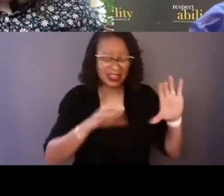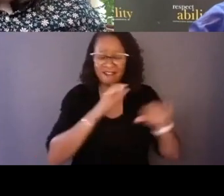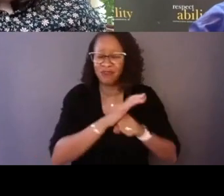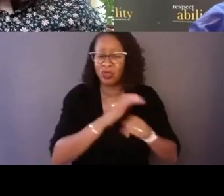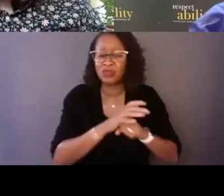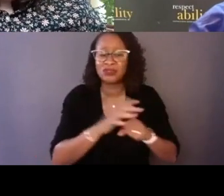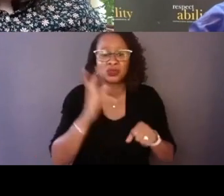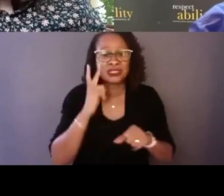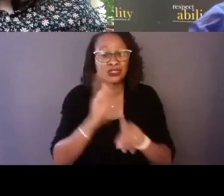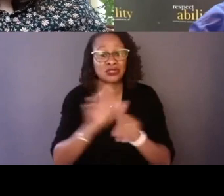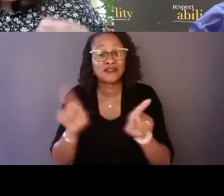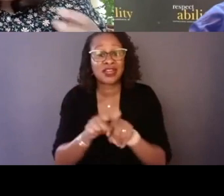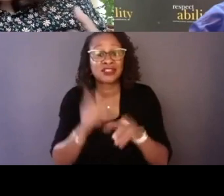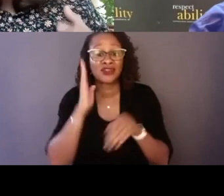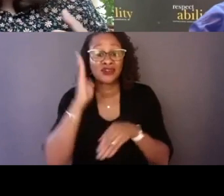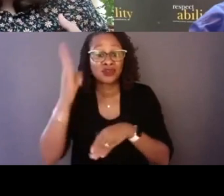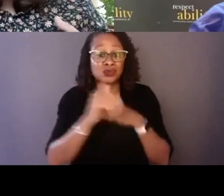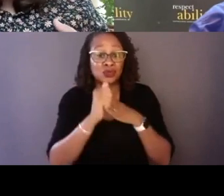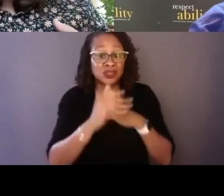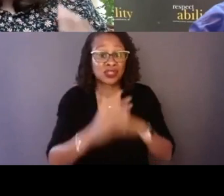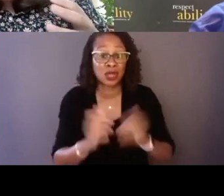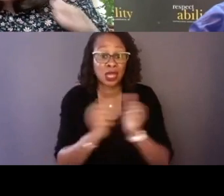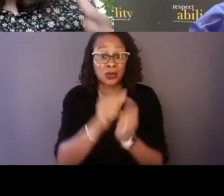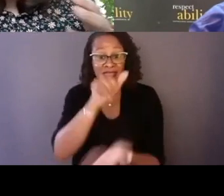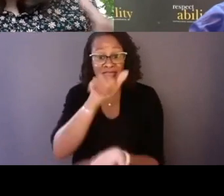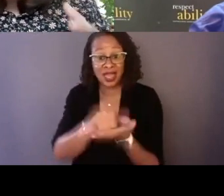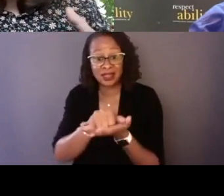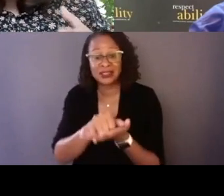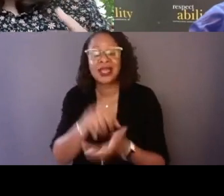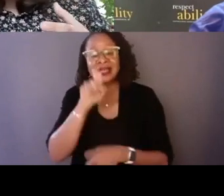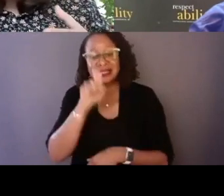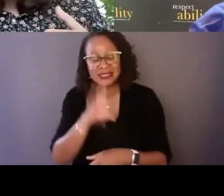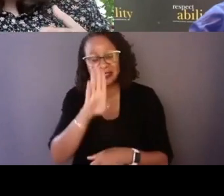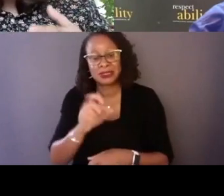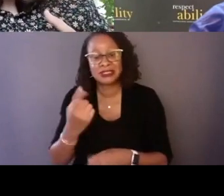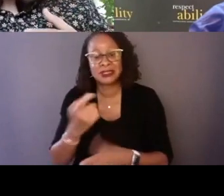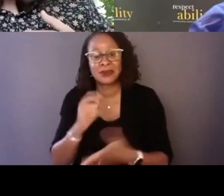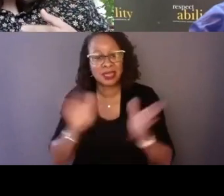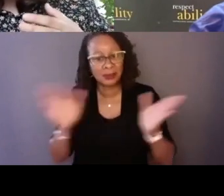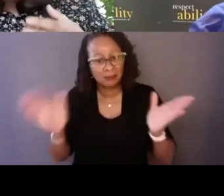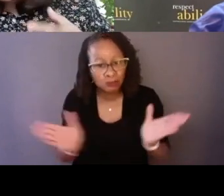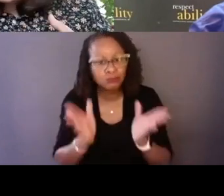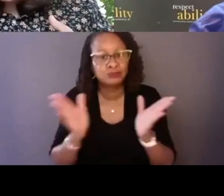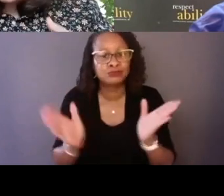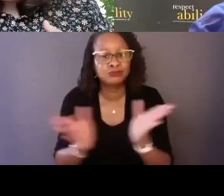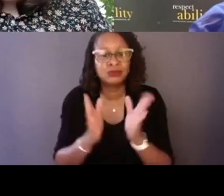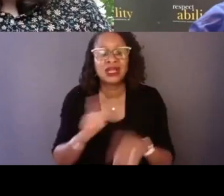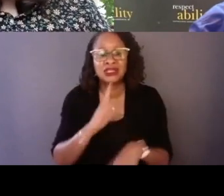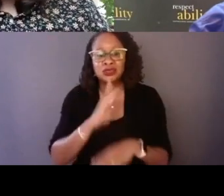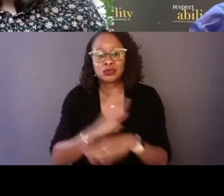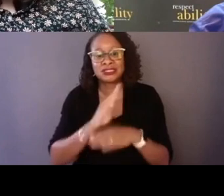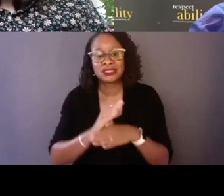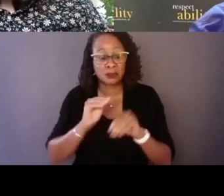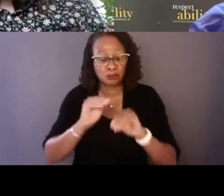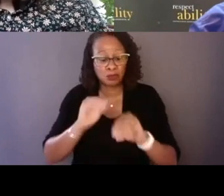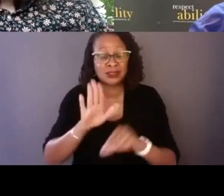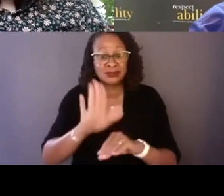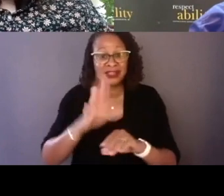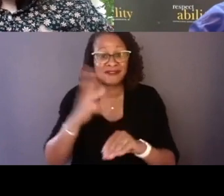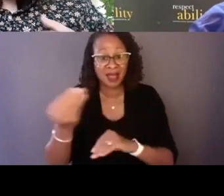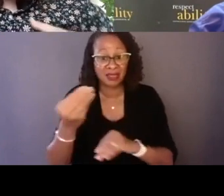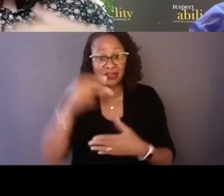leaders. And with that, right, there needs to be someone that pushes and is actually putting themselves out there.